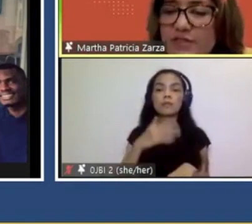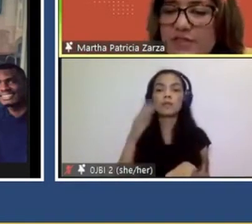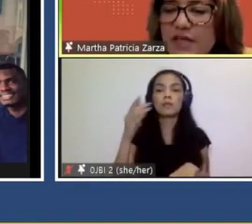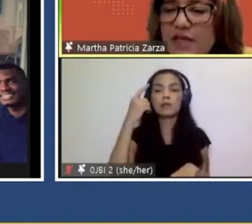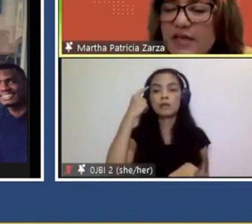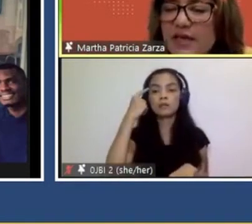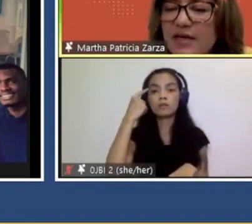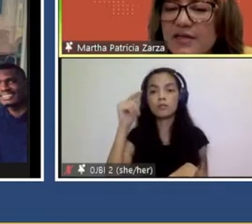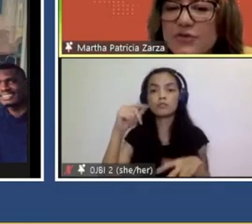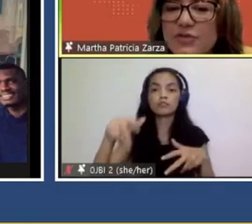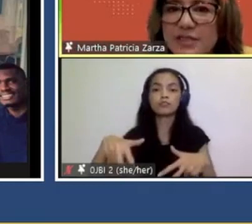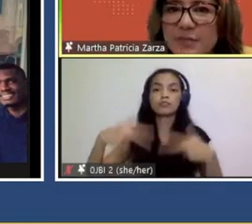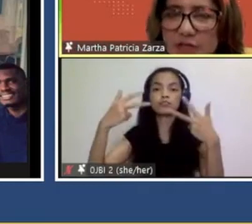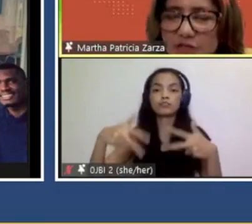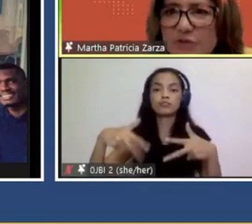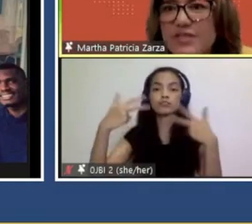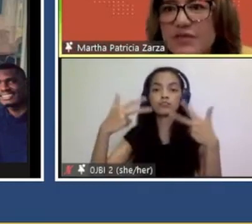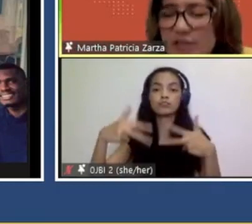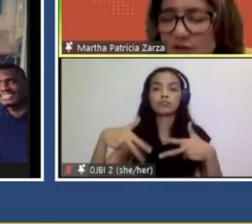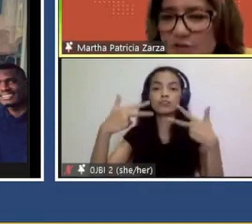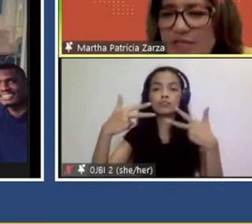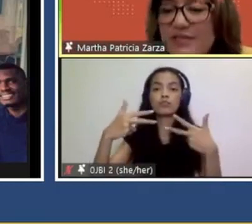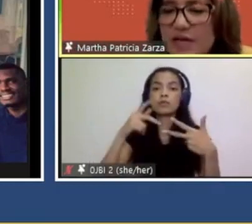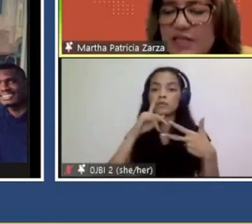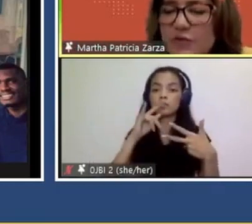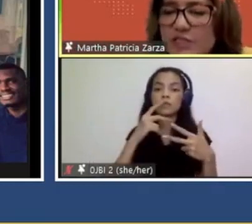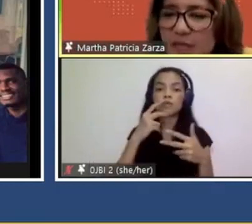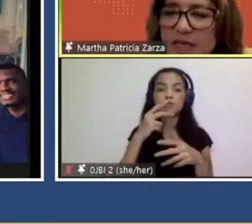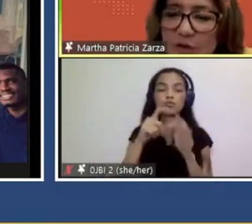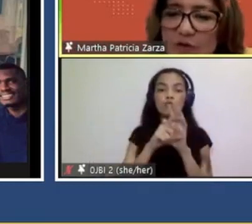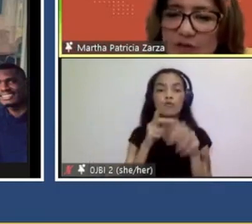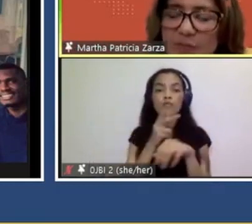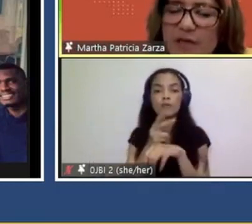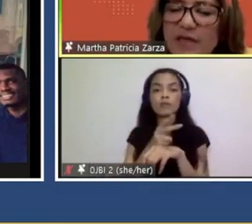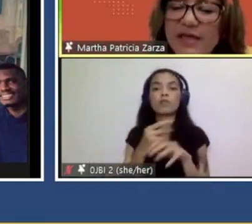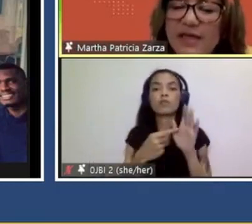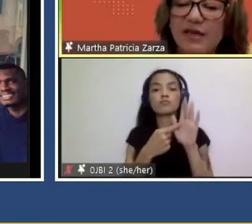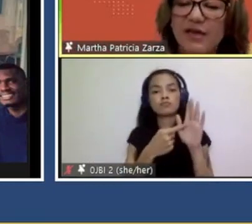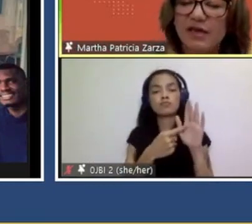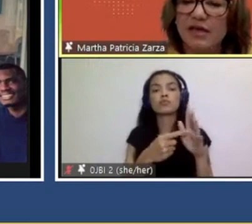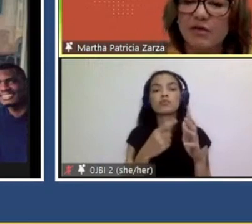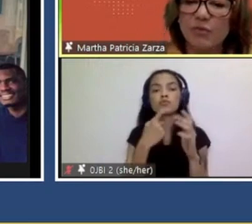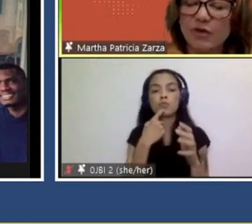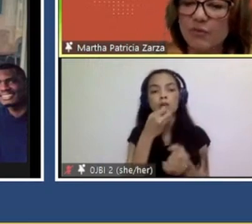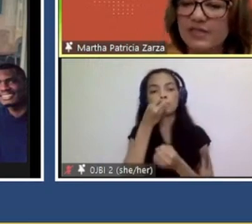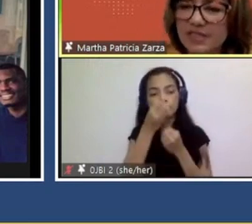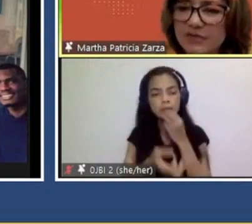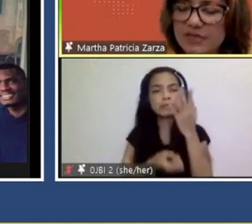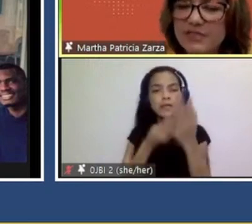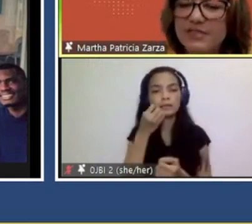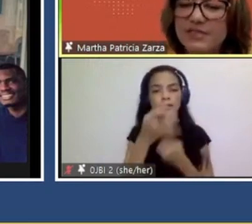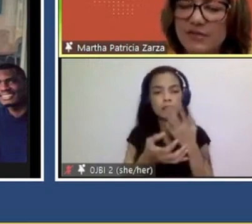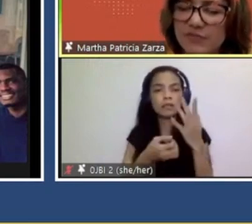video calls using the pictures and videos and trying to explain all of them, what were